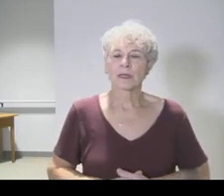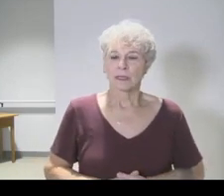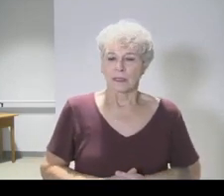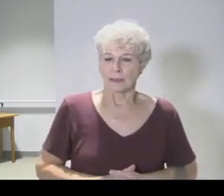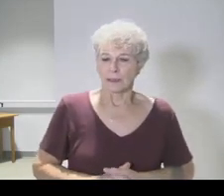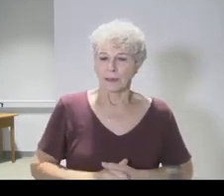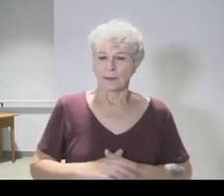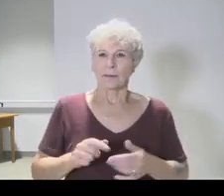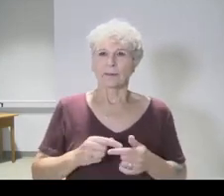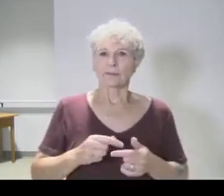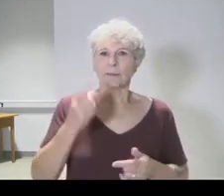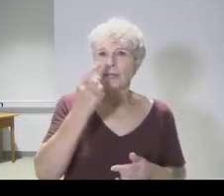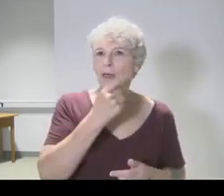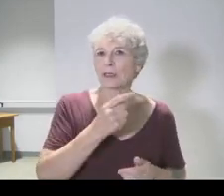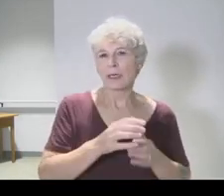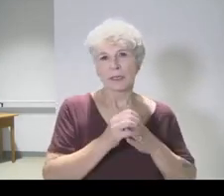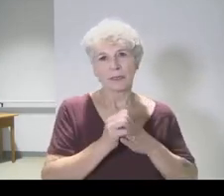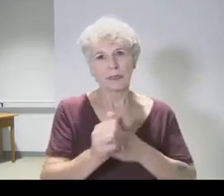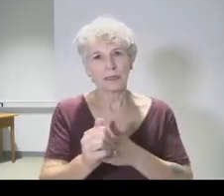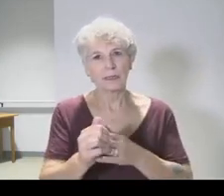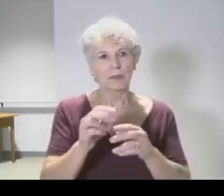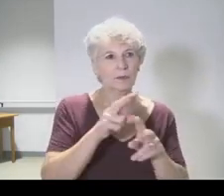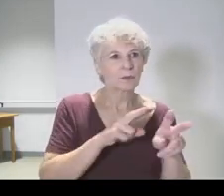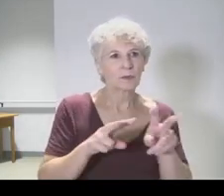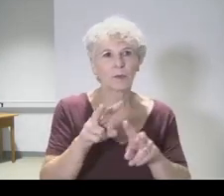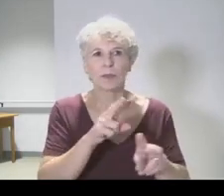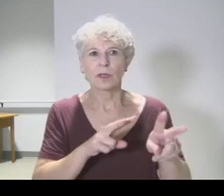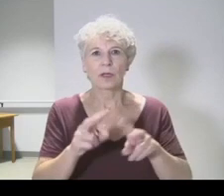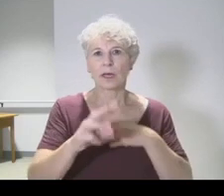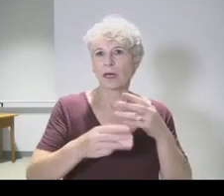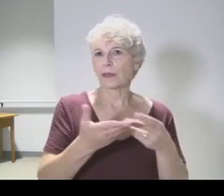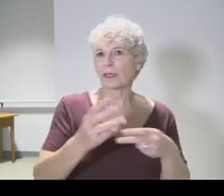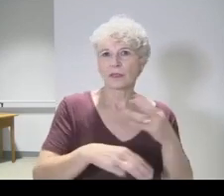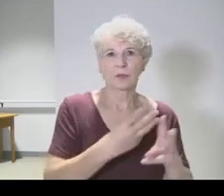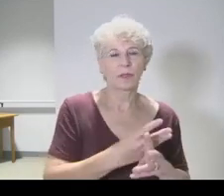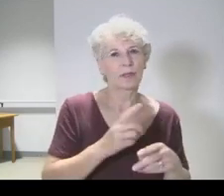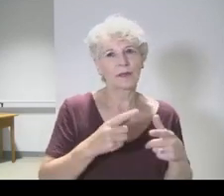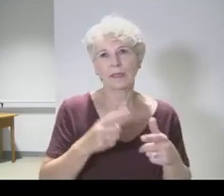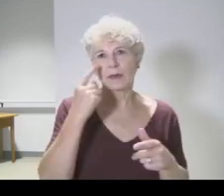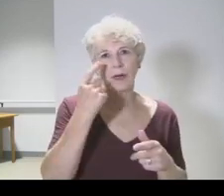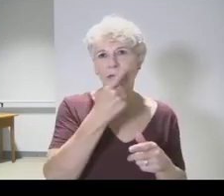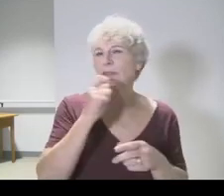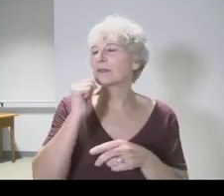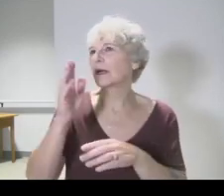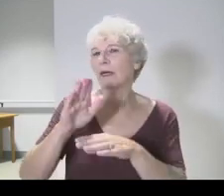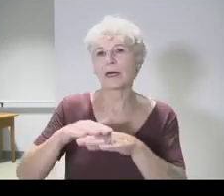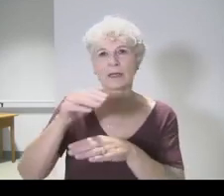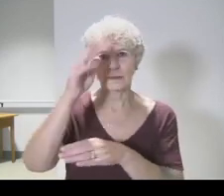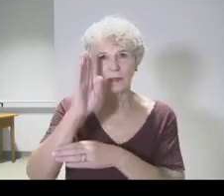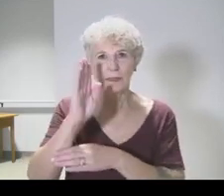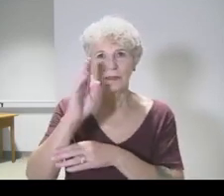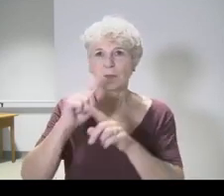When our eyes lead us to feast on things of the world, then our eyes are not on God, but they're on that